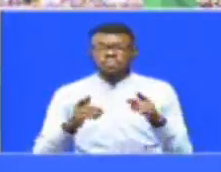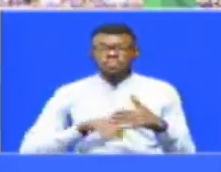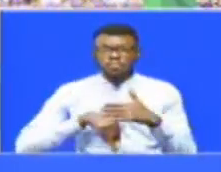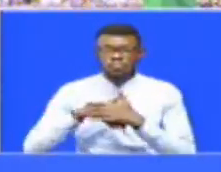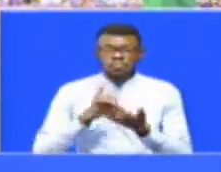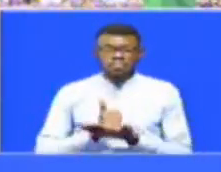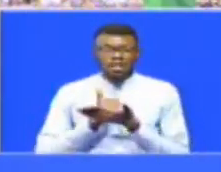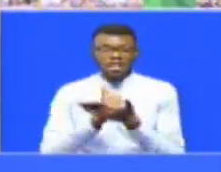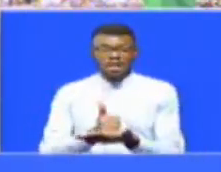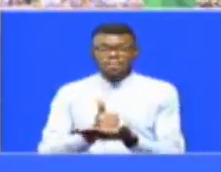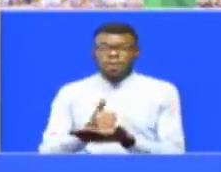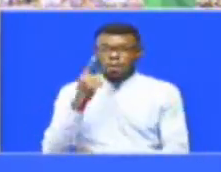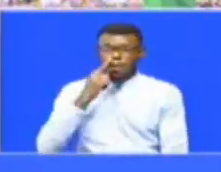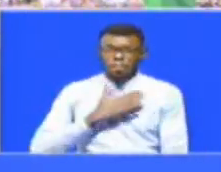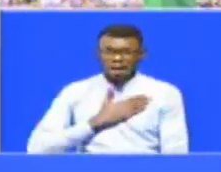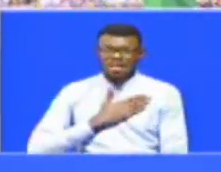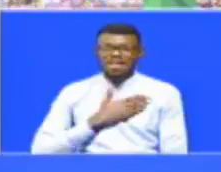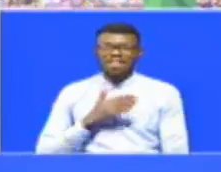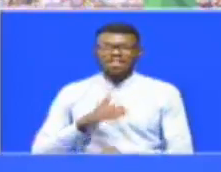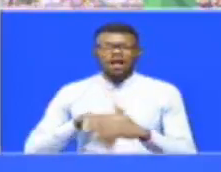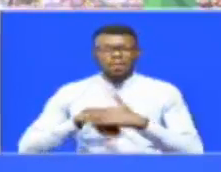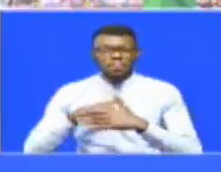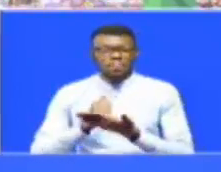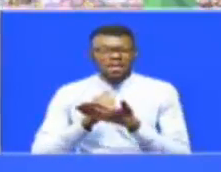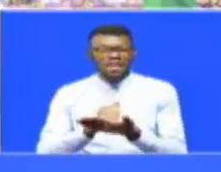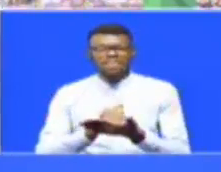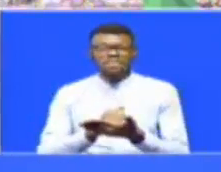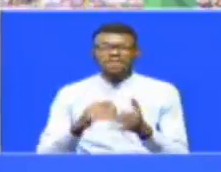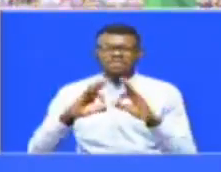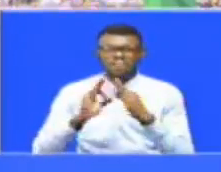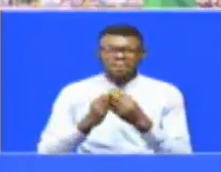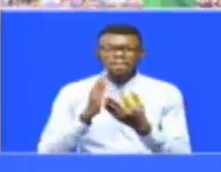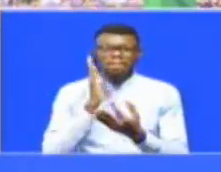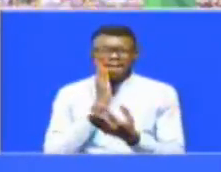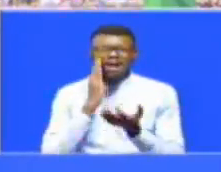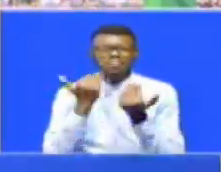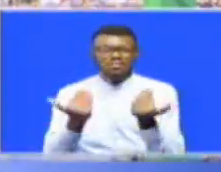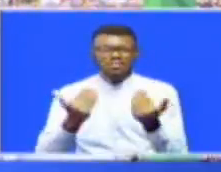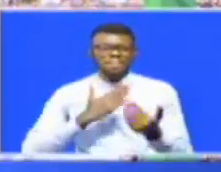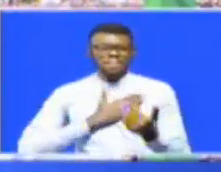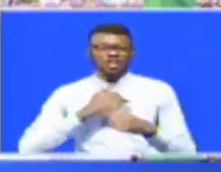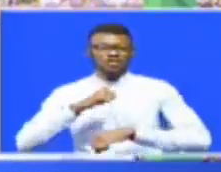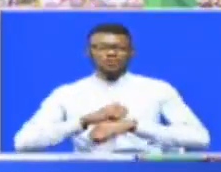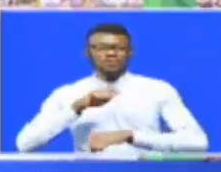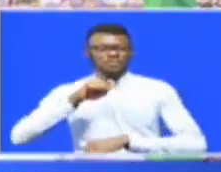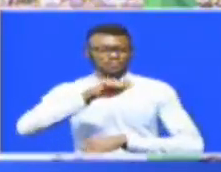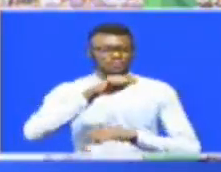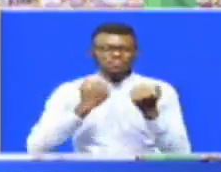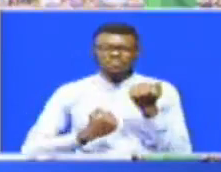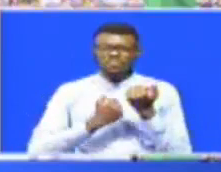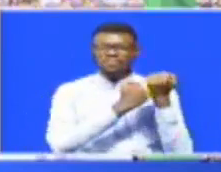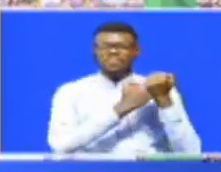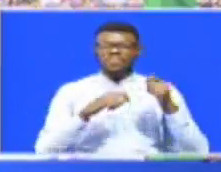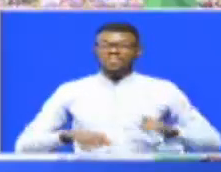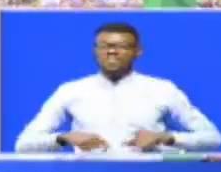penye inafaa niishi. Mpira umenifanya my family, mom, my siblings wote wamesoma na wanaishi maisha